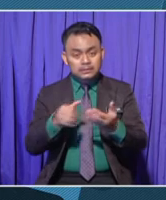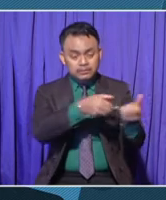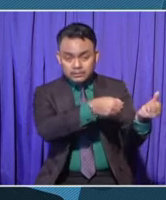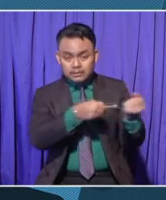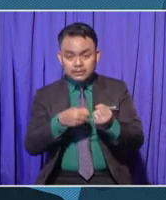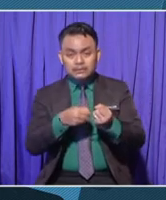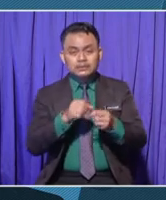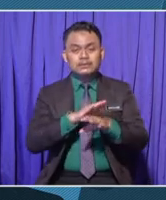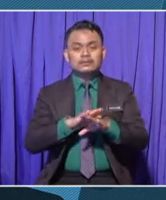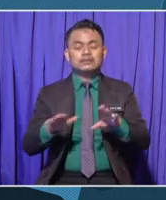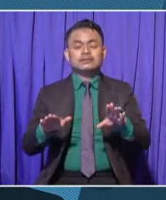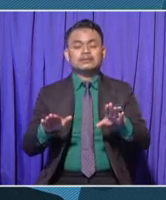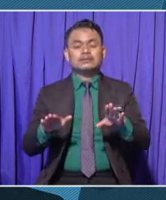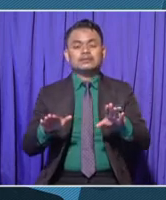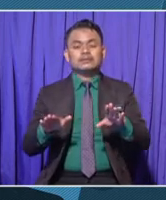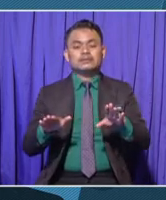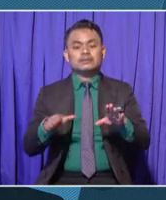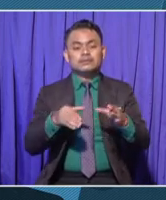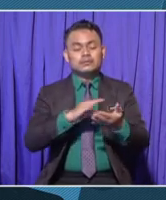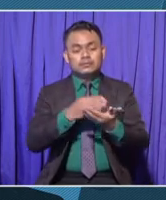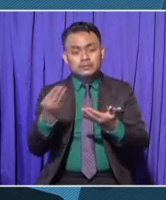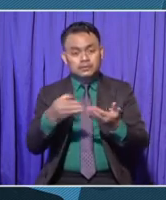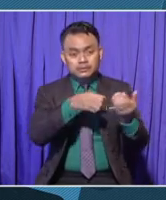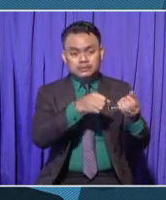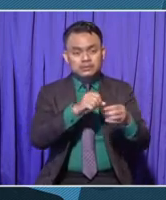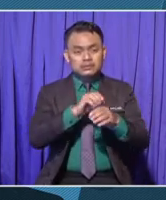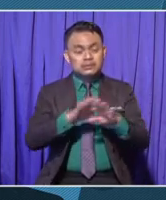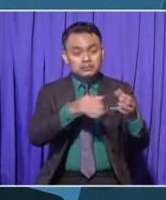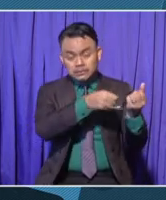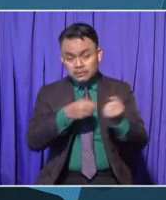attracted to a magnet in one table?